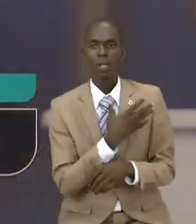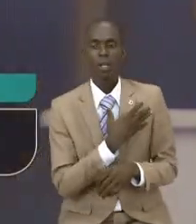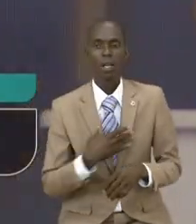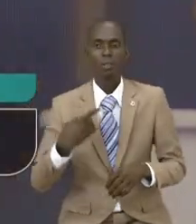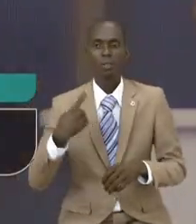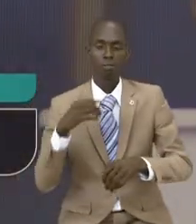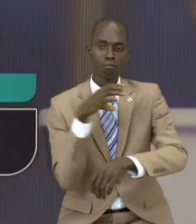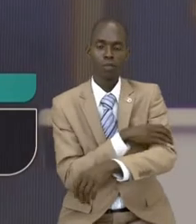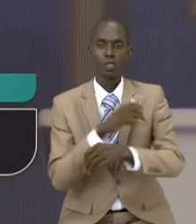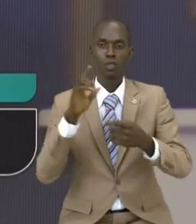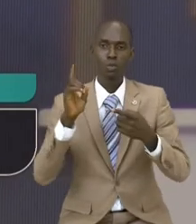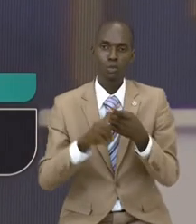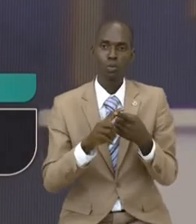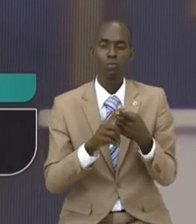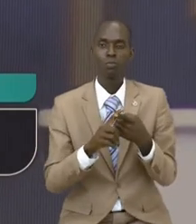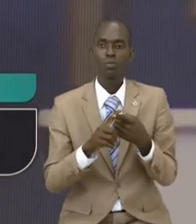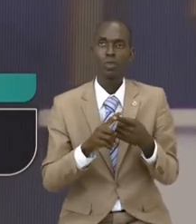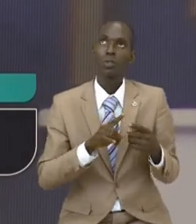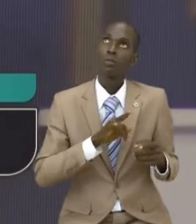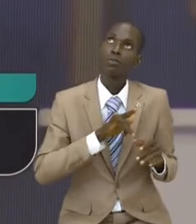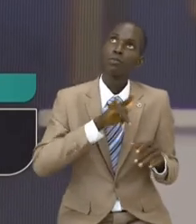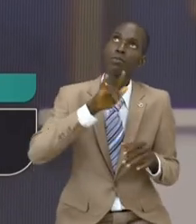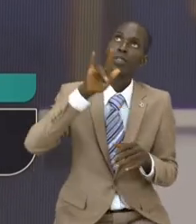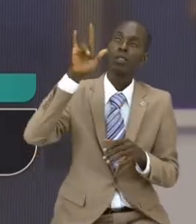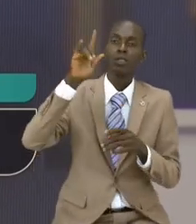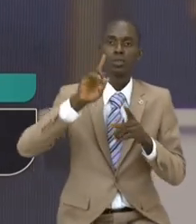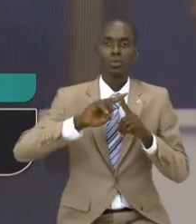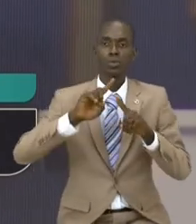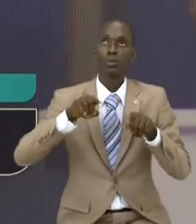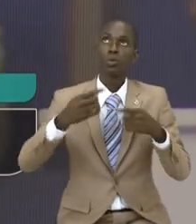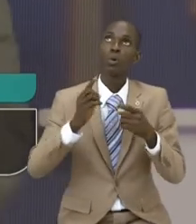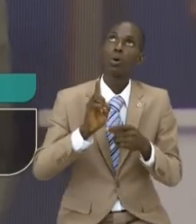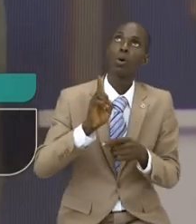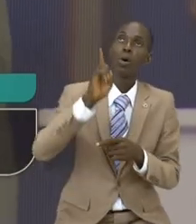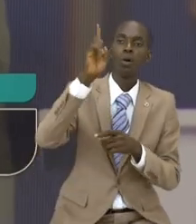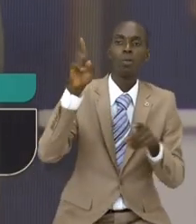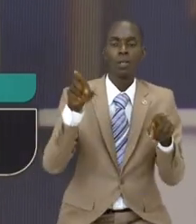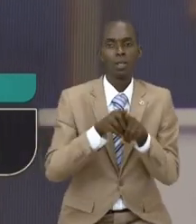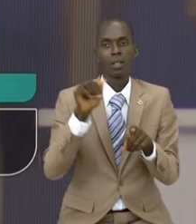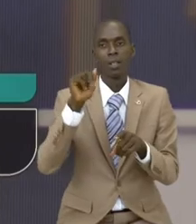look, to fly, to ascend like an